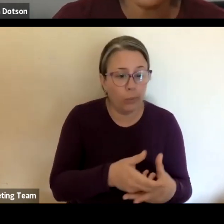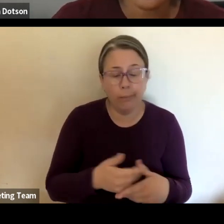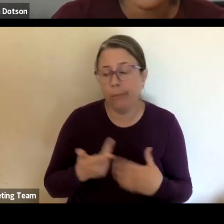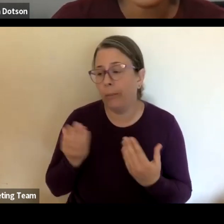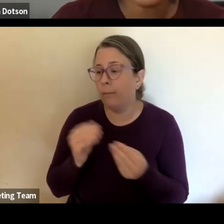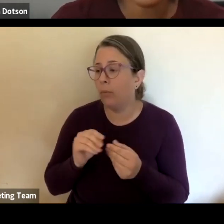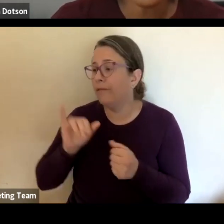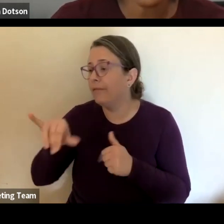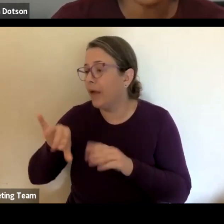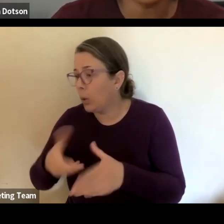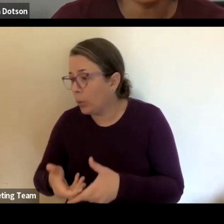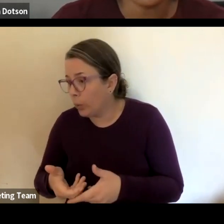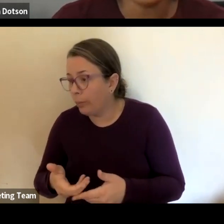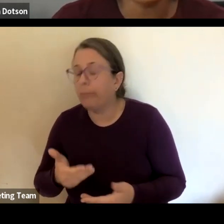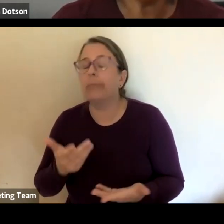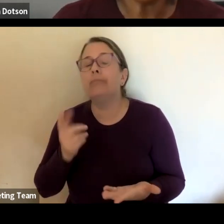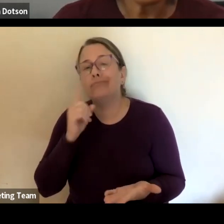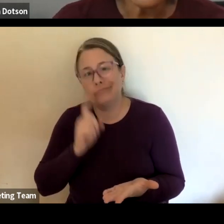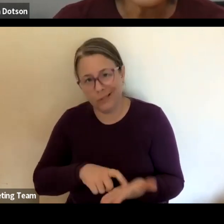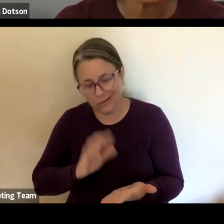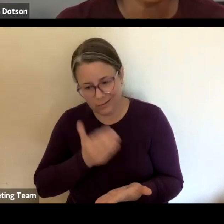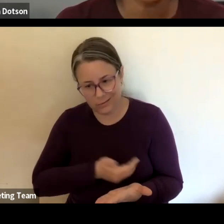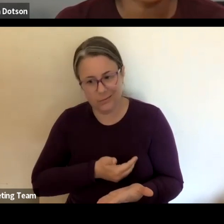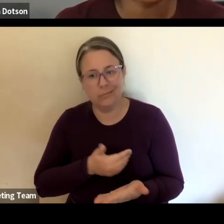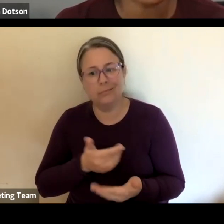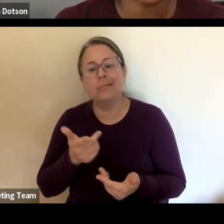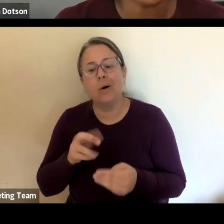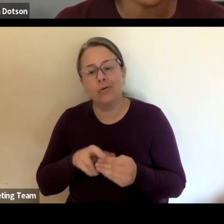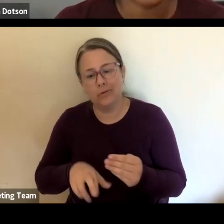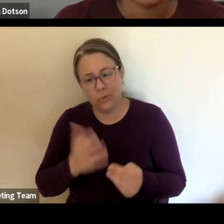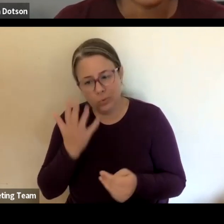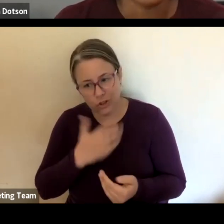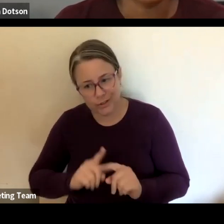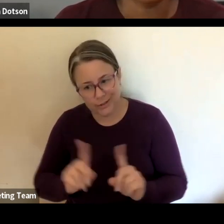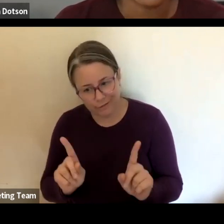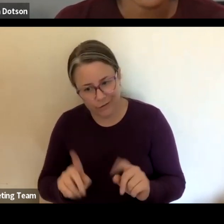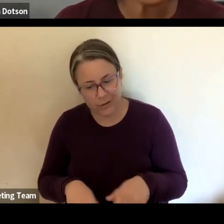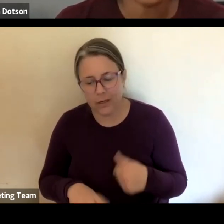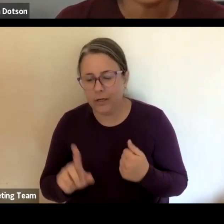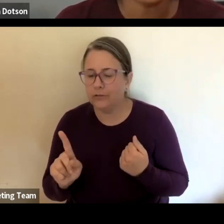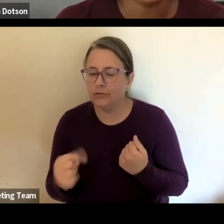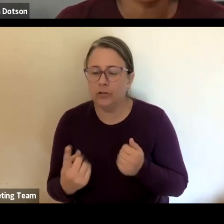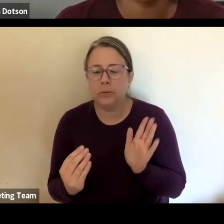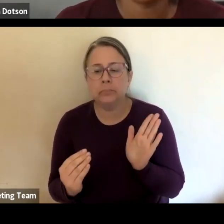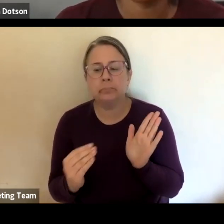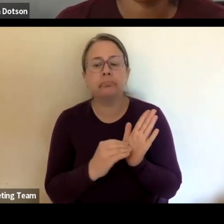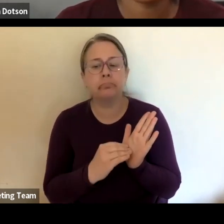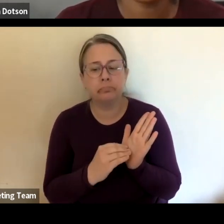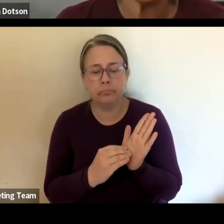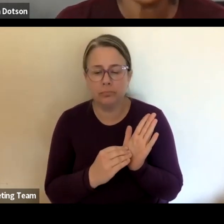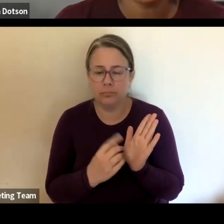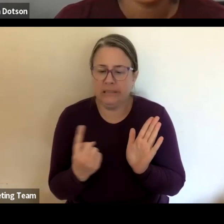paragraph, but it shows that consideration and it gives people ideas for future research.